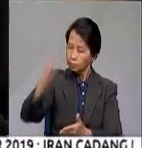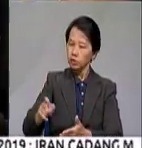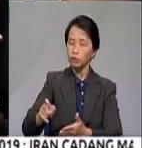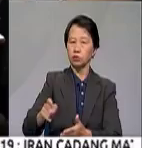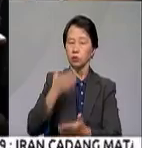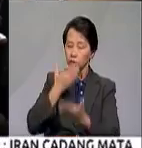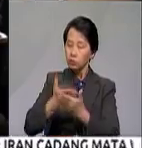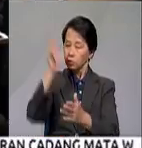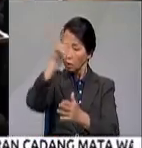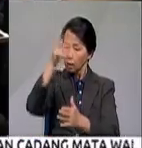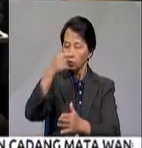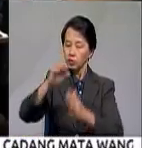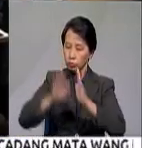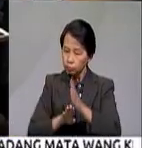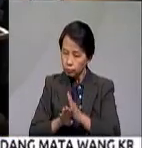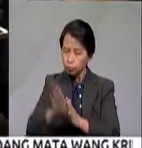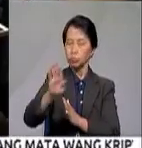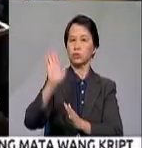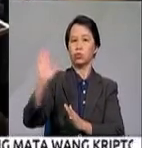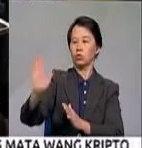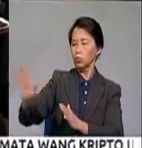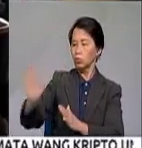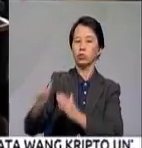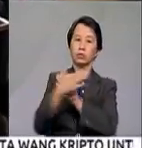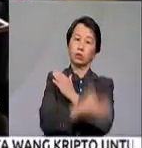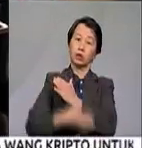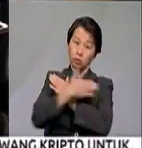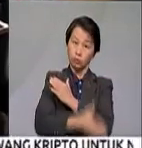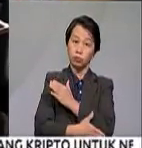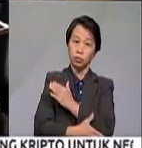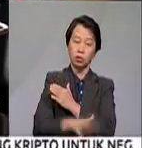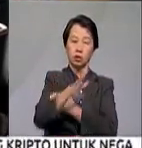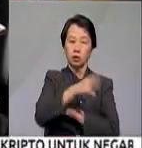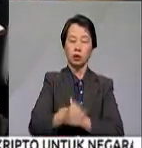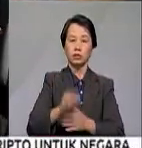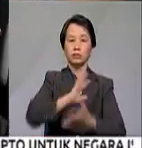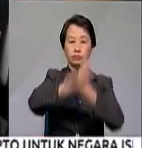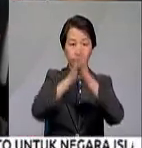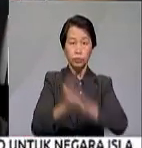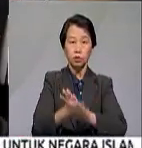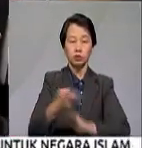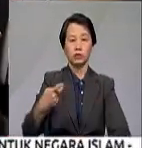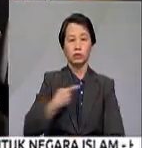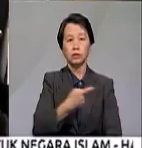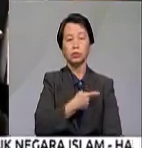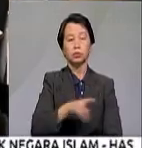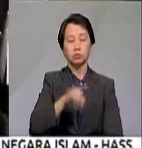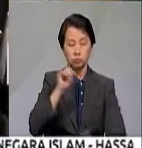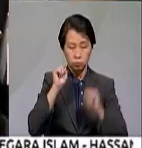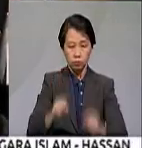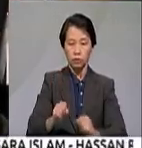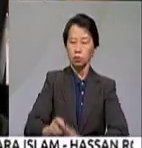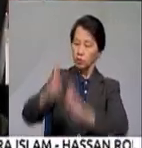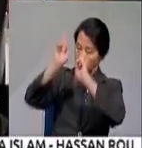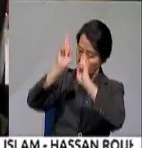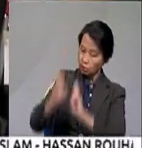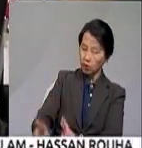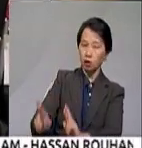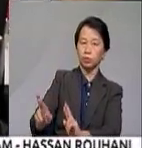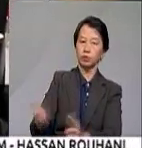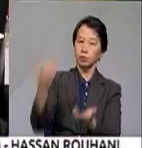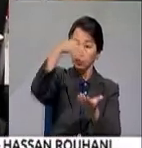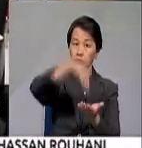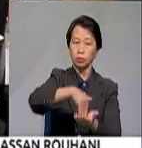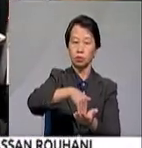them to develop their country, and so that we will be respected once